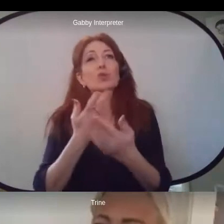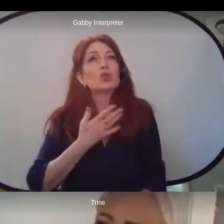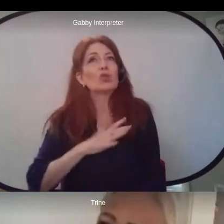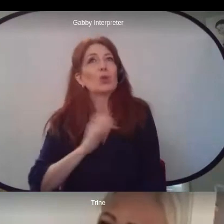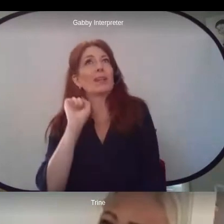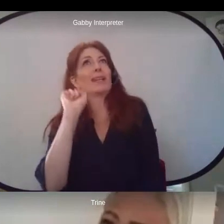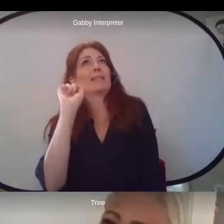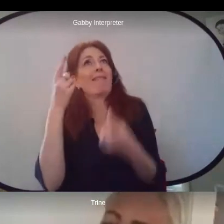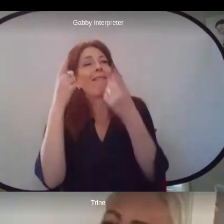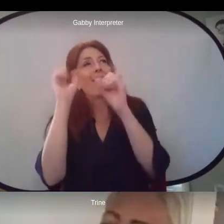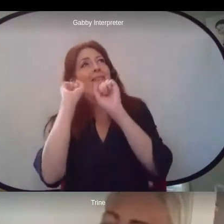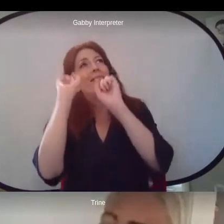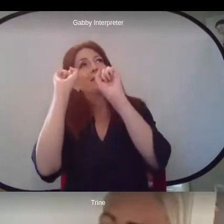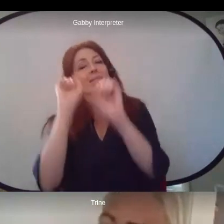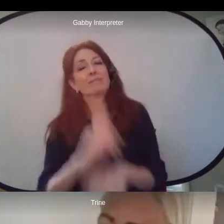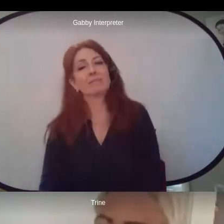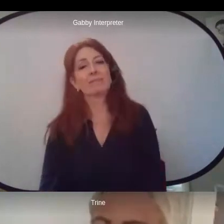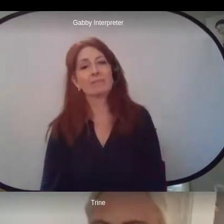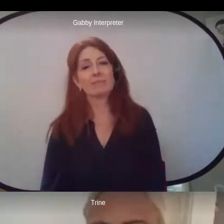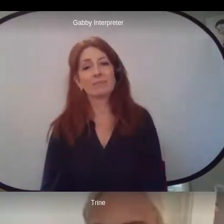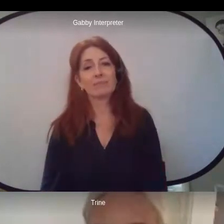maybe get endorsement from above?